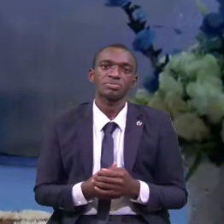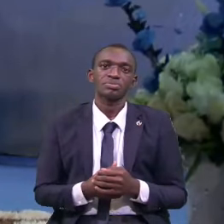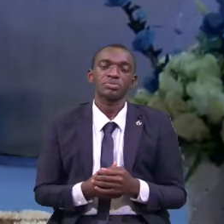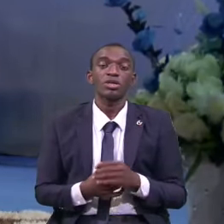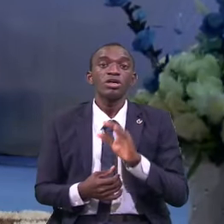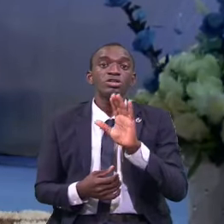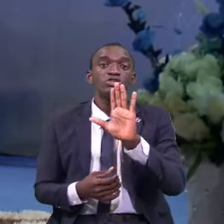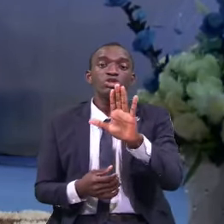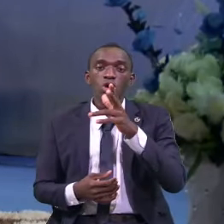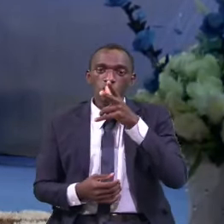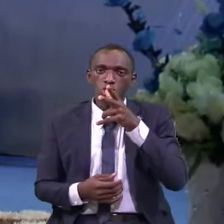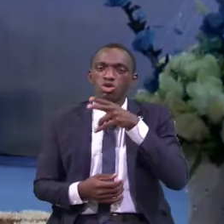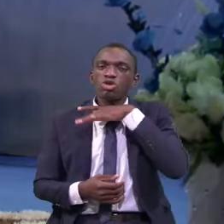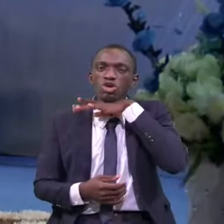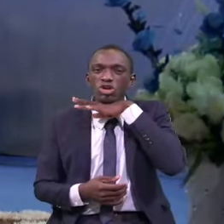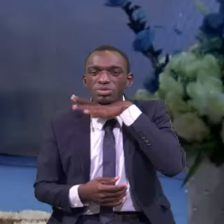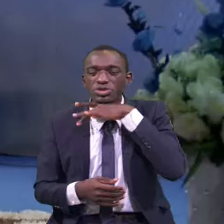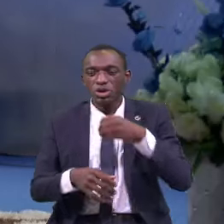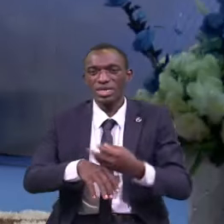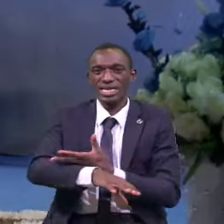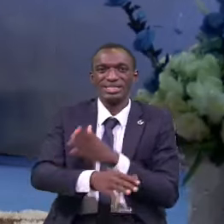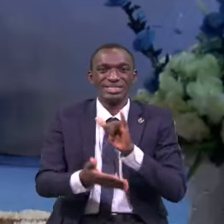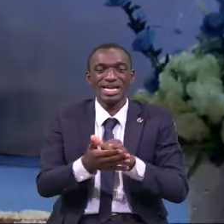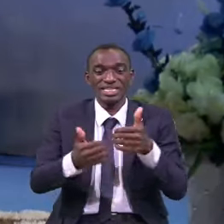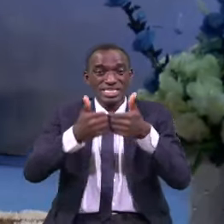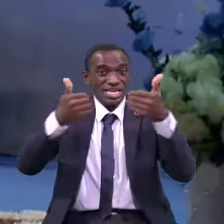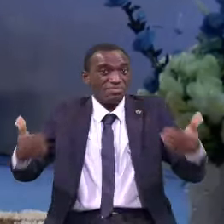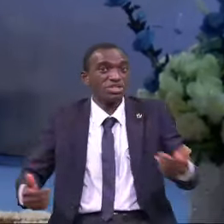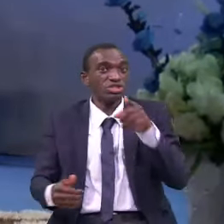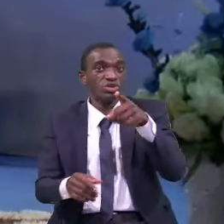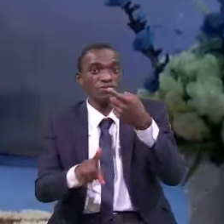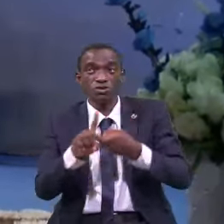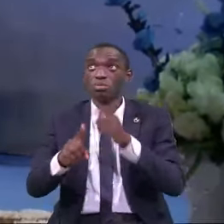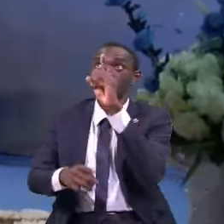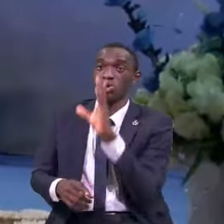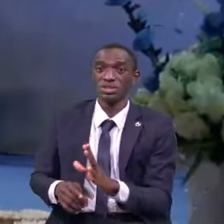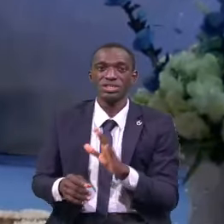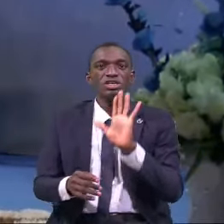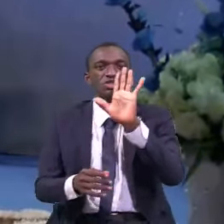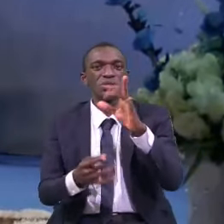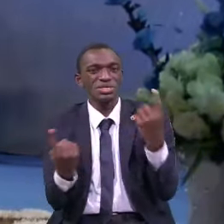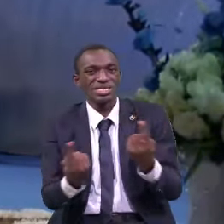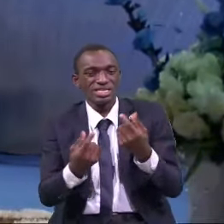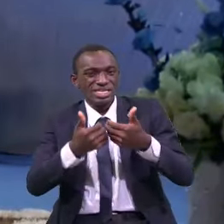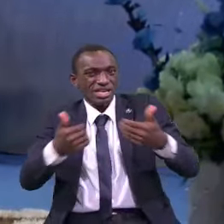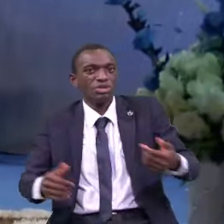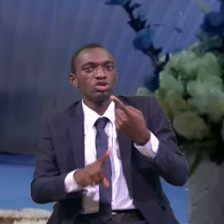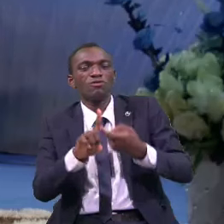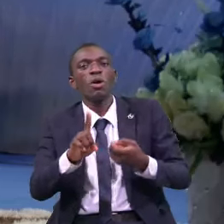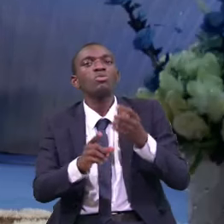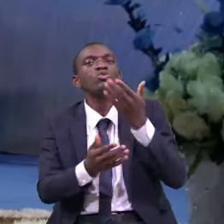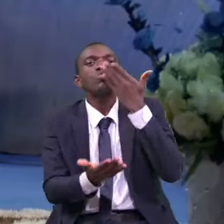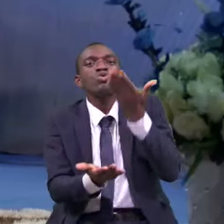Your corruption that separates you from God and from good people must trouble you.